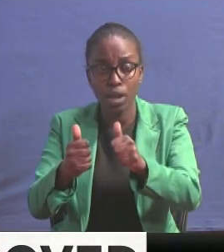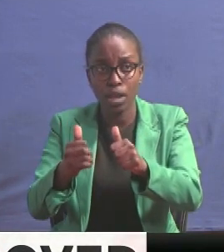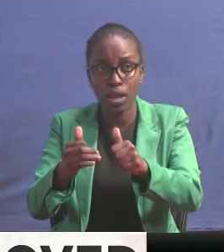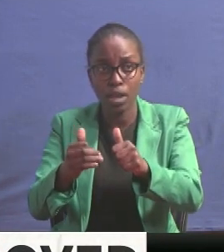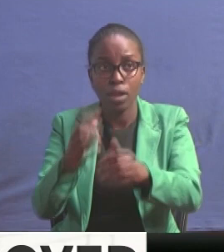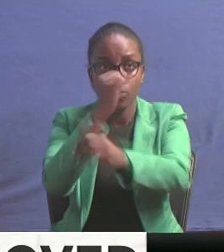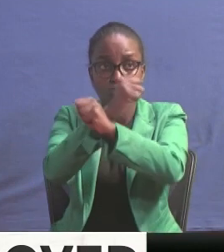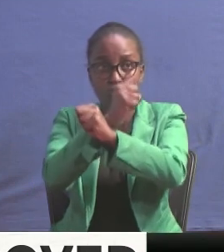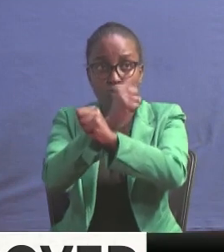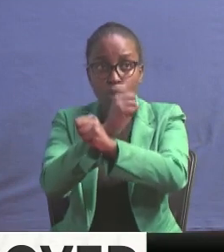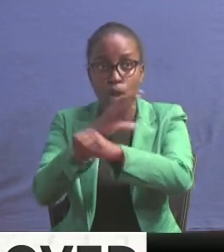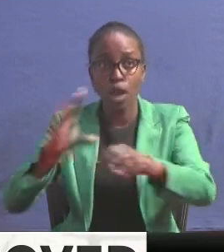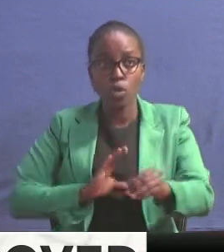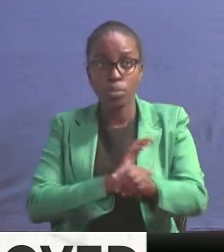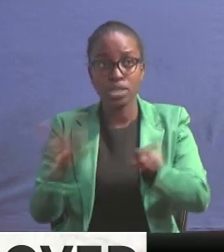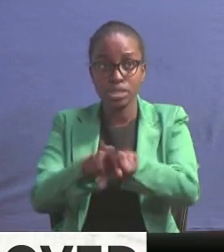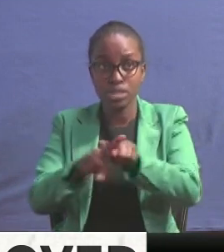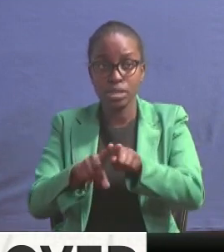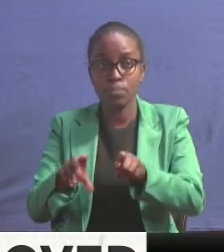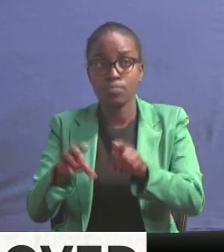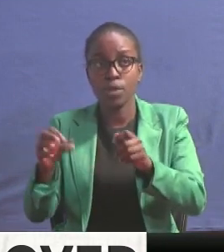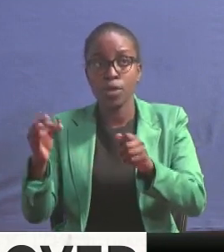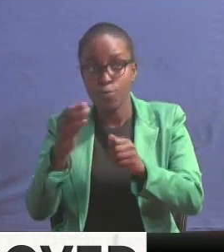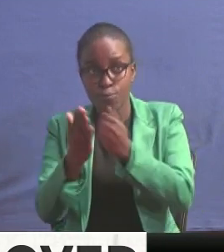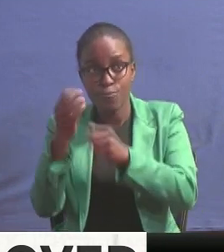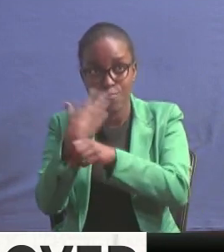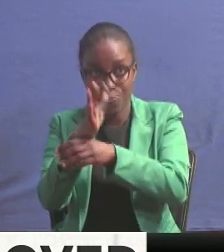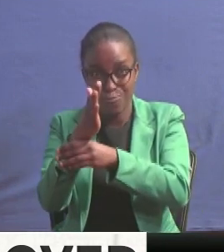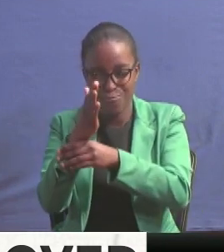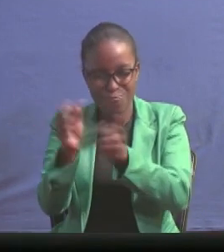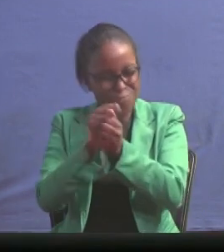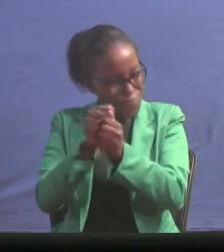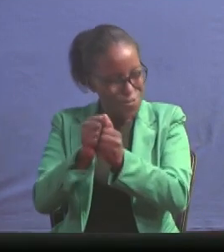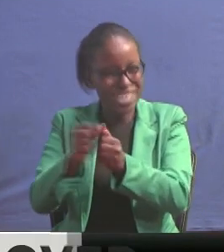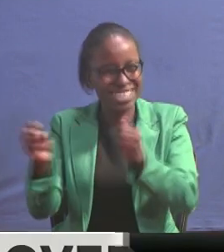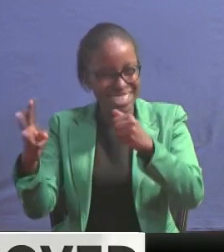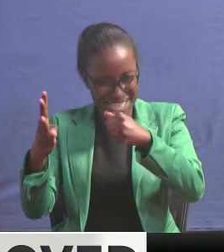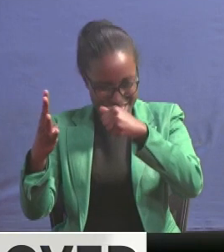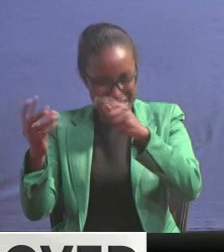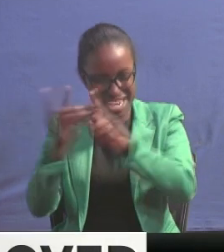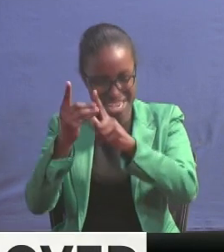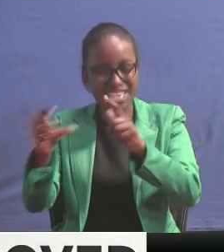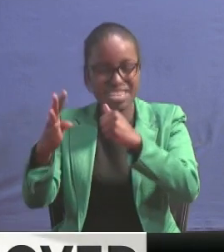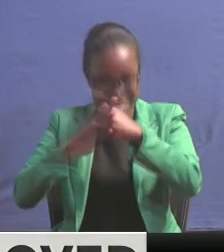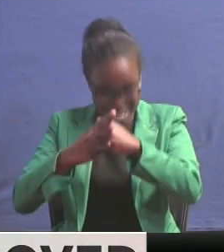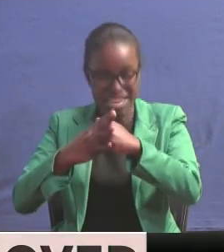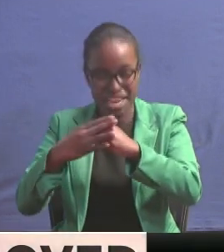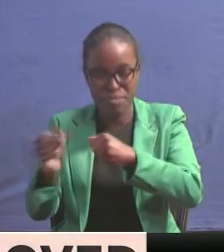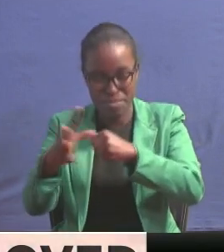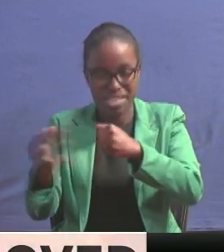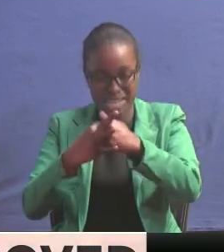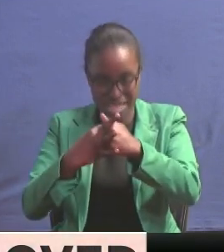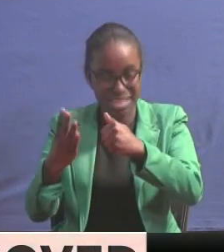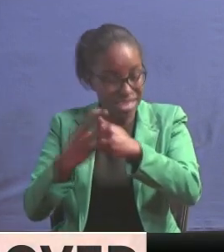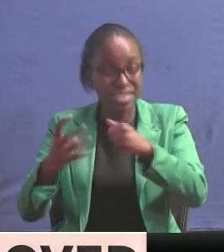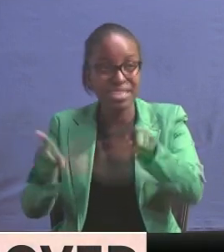They were both vetted by the committee on Friday, the 9th of August, after being nominated by the President on the 30th of June. The office of the